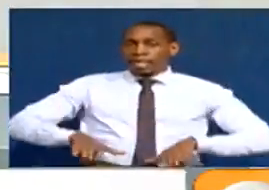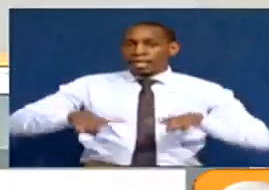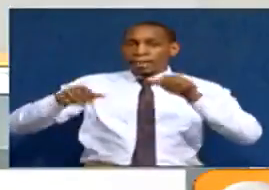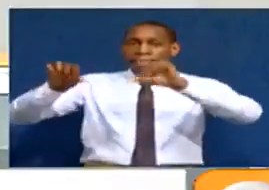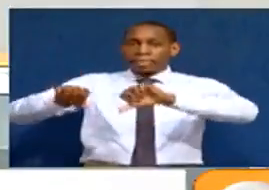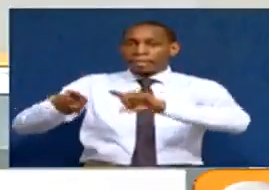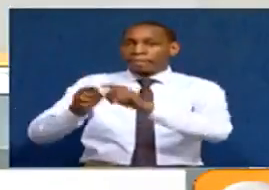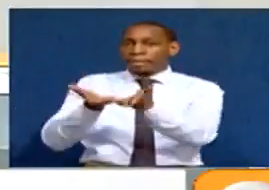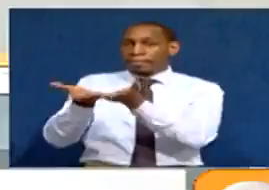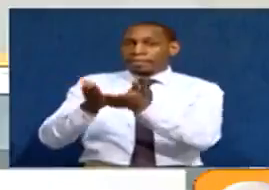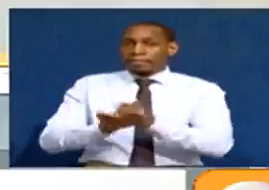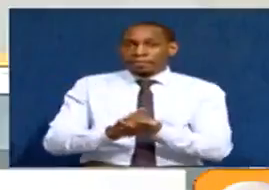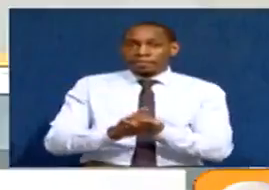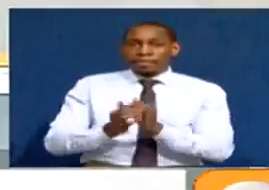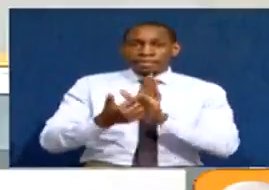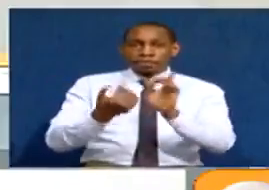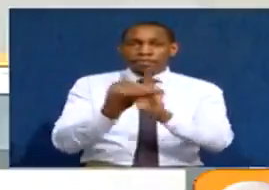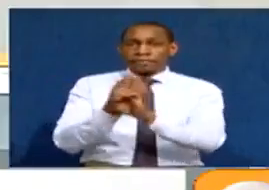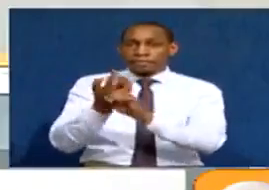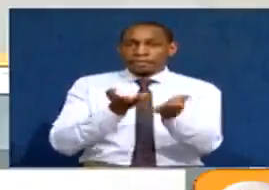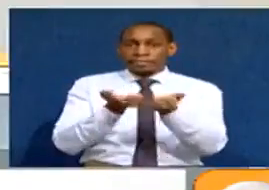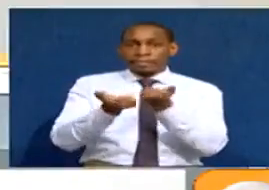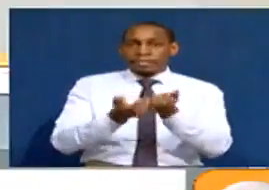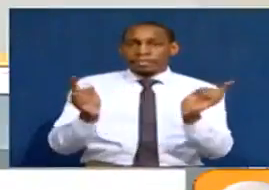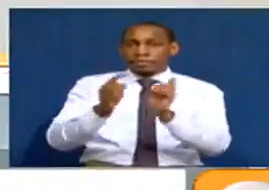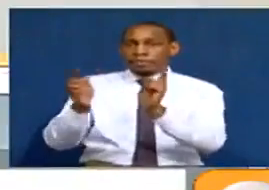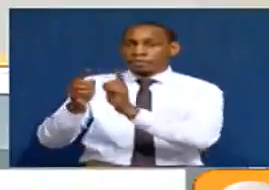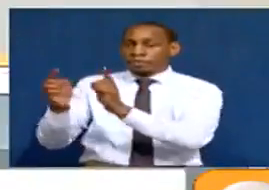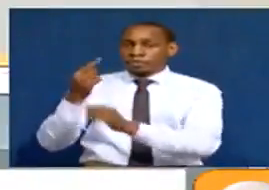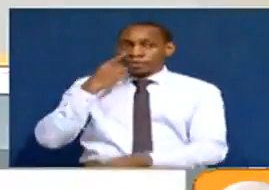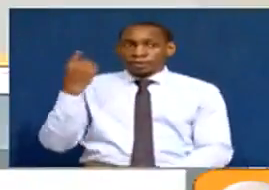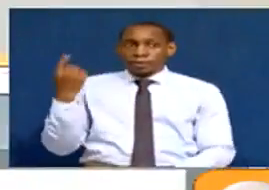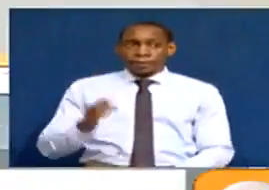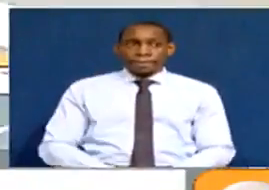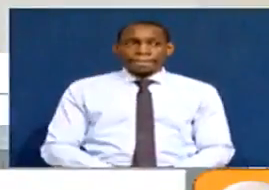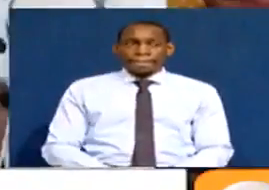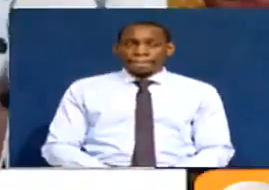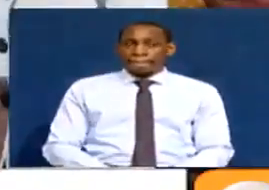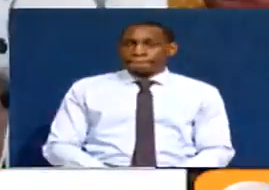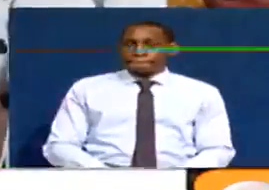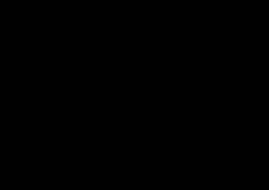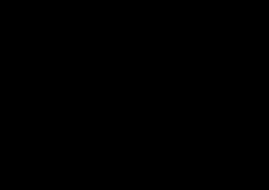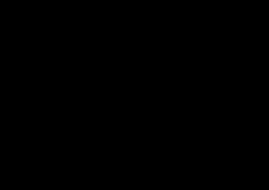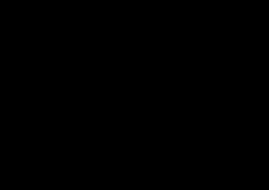such services. This and more in our business news roundup with Faizal Ahmed.